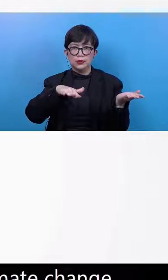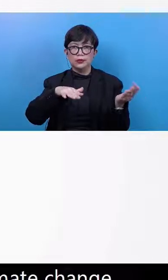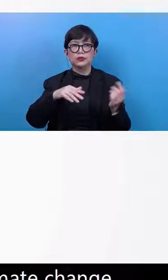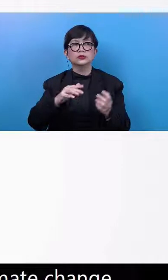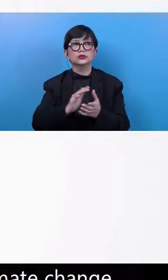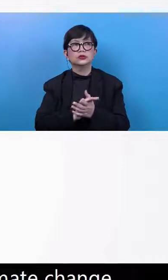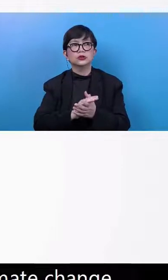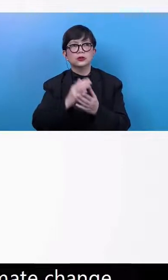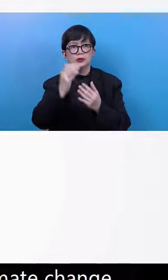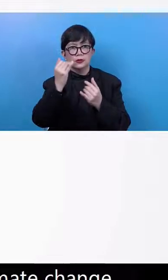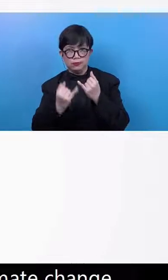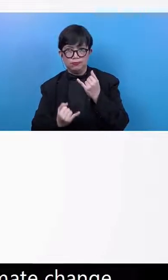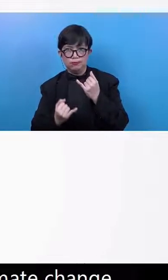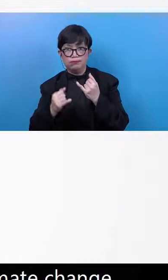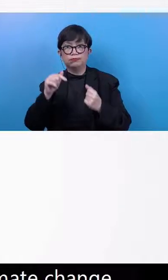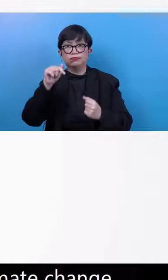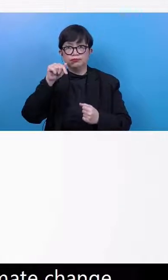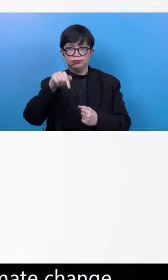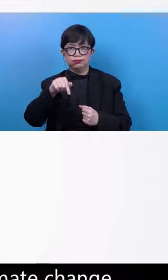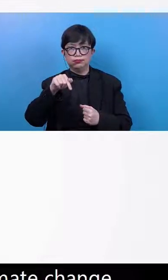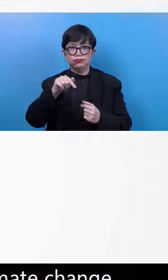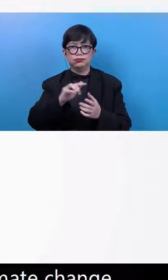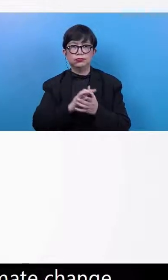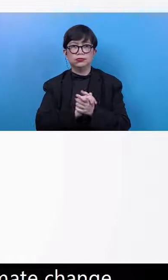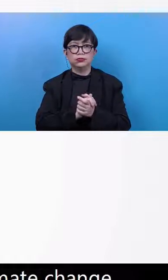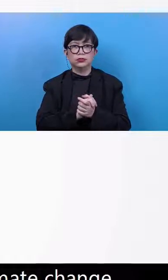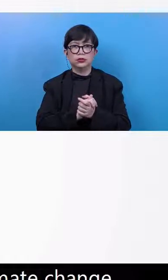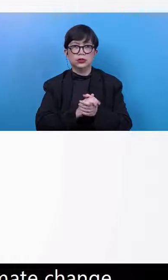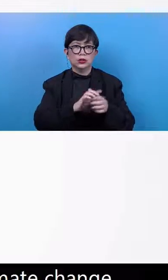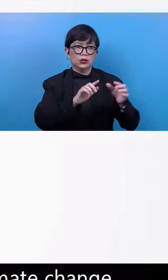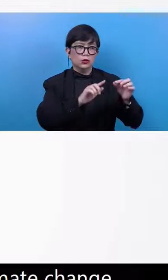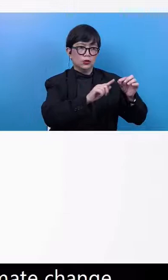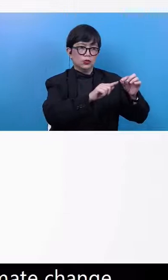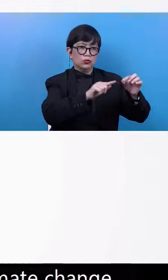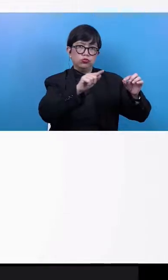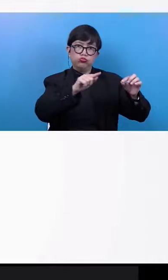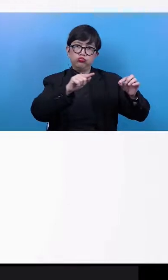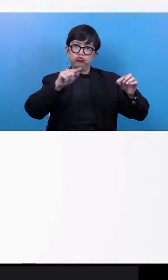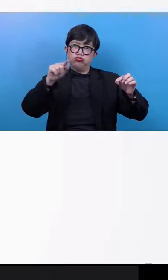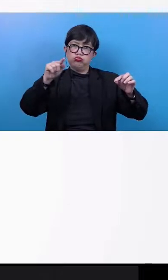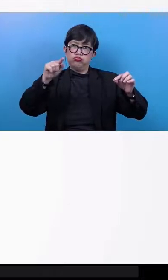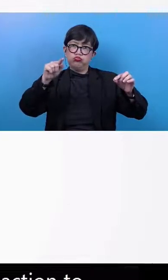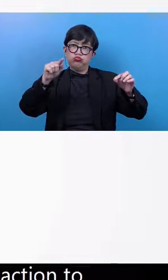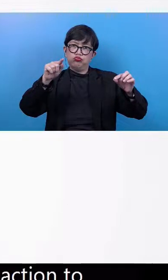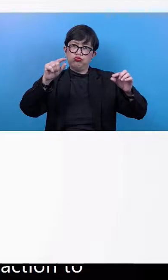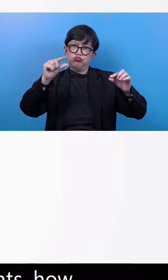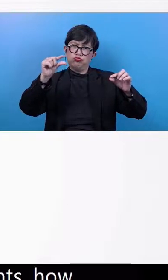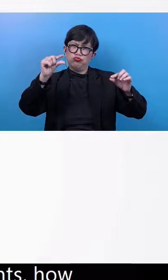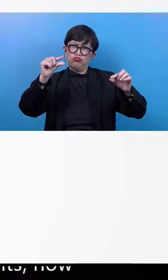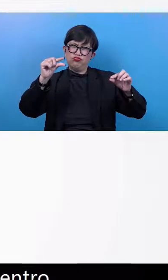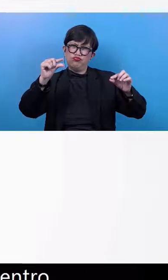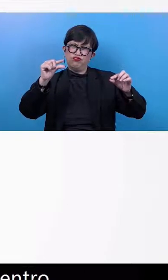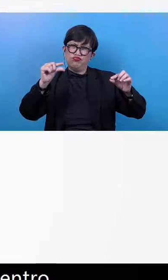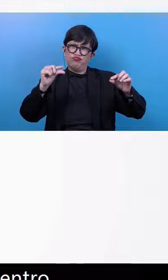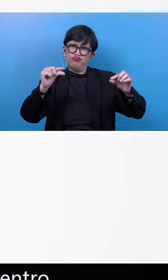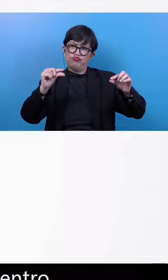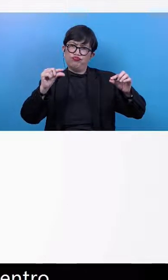Development Index, even in a scenario where we have moderate action to mitigate climate